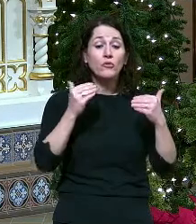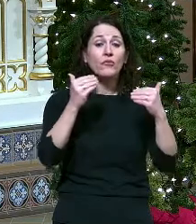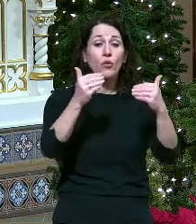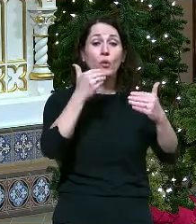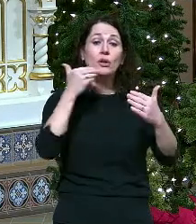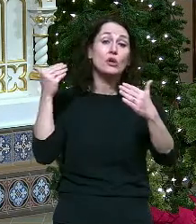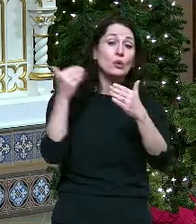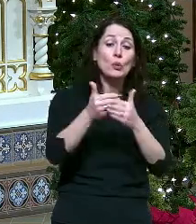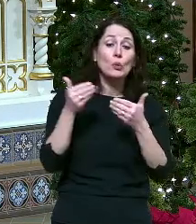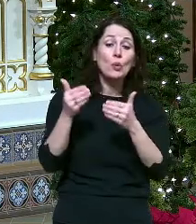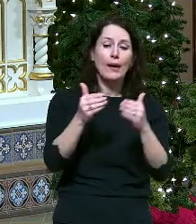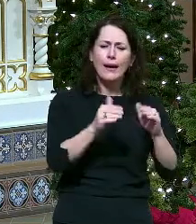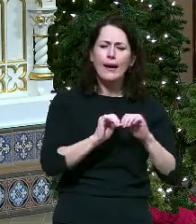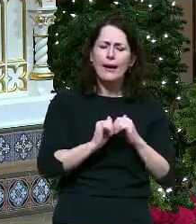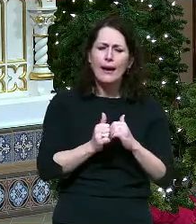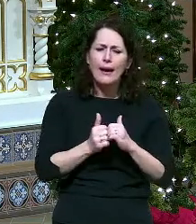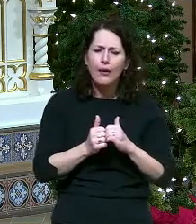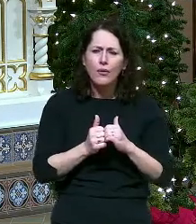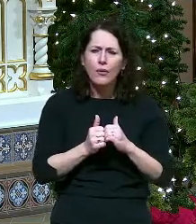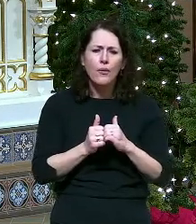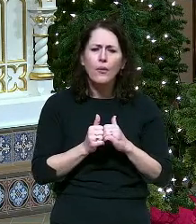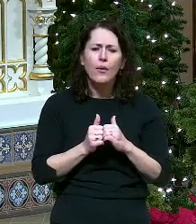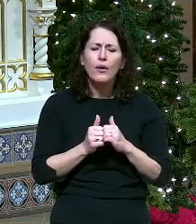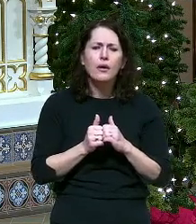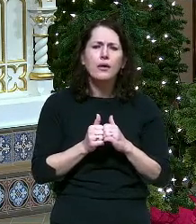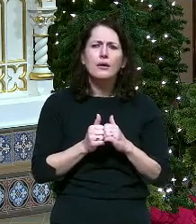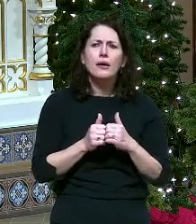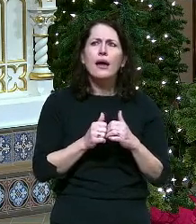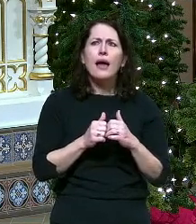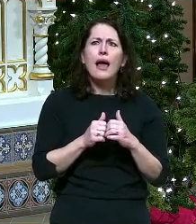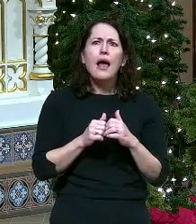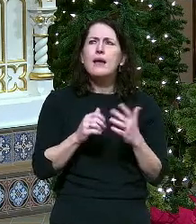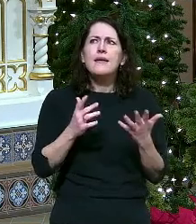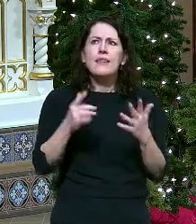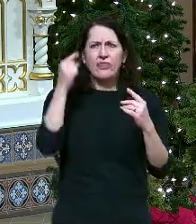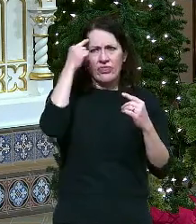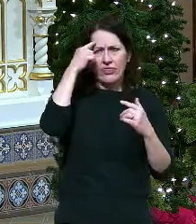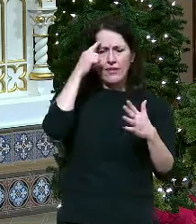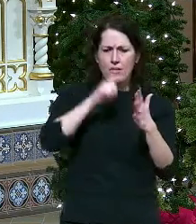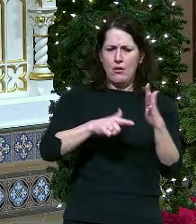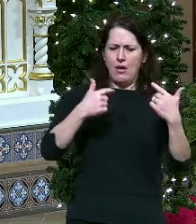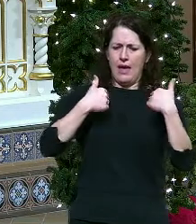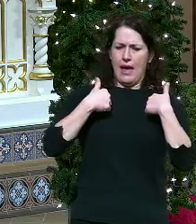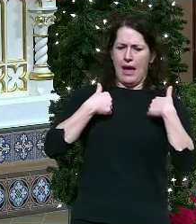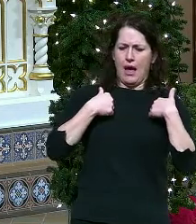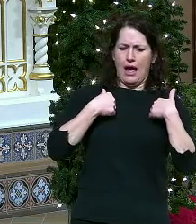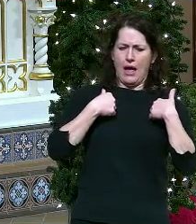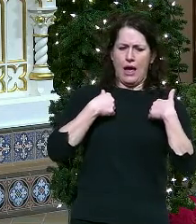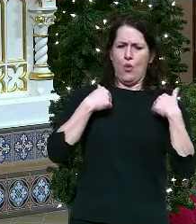good way, is finding out, what can I do